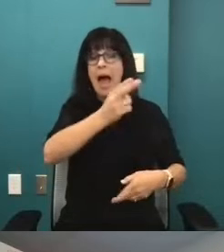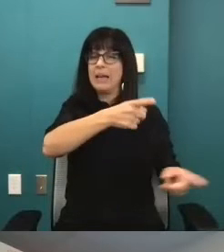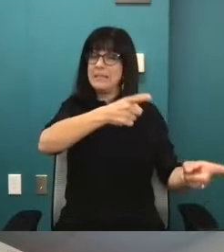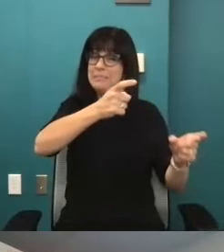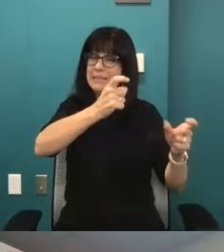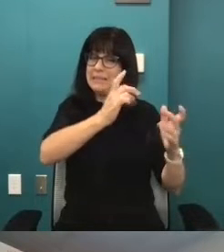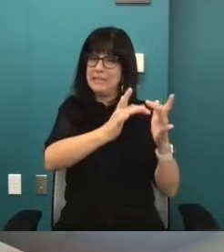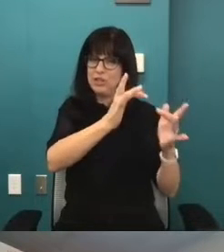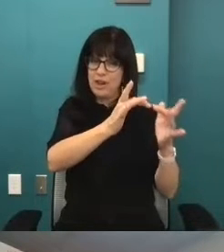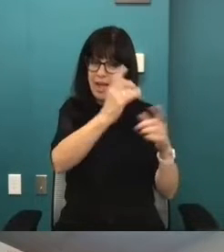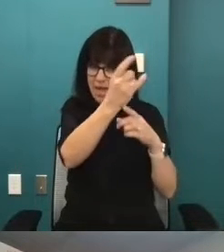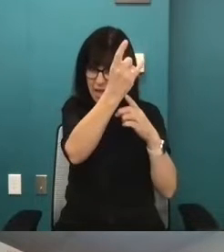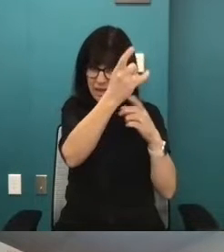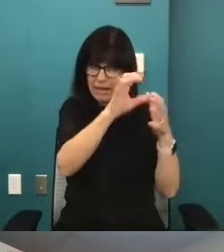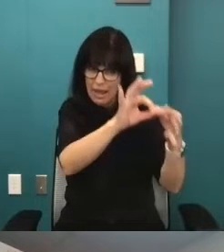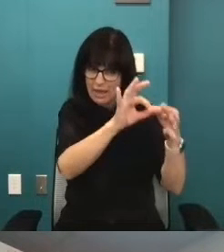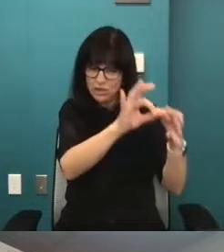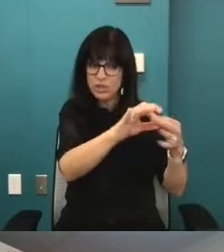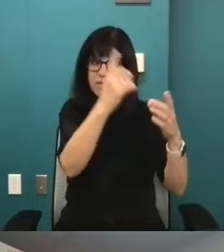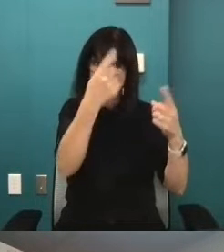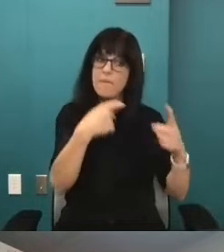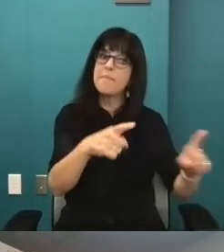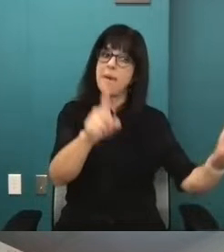connection to make sure that this works,